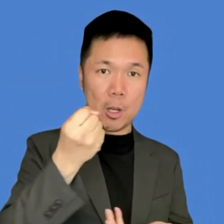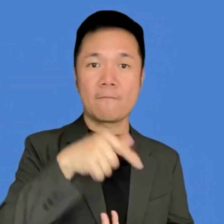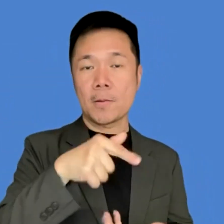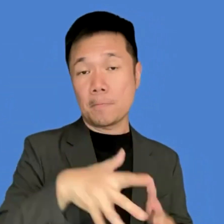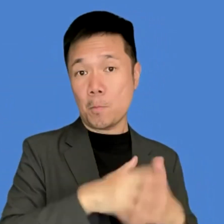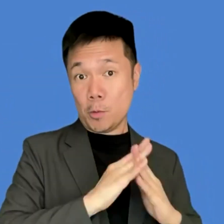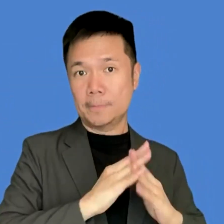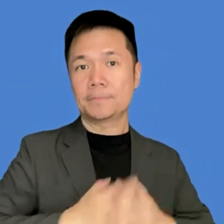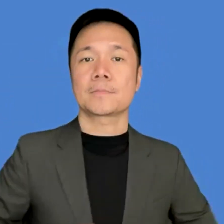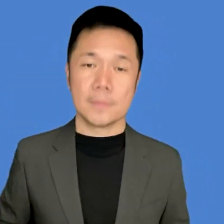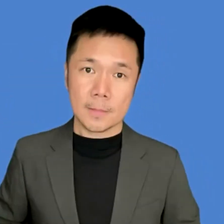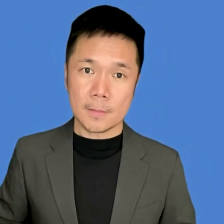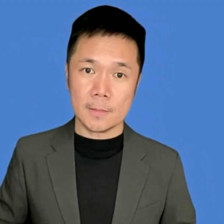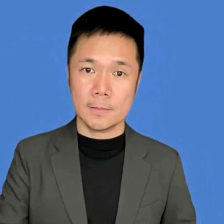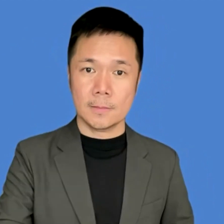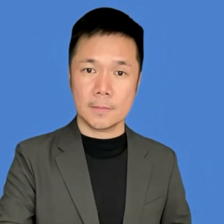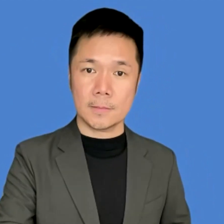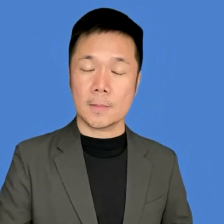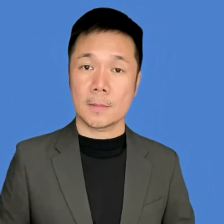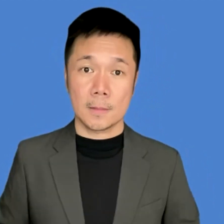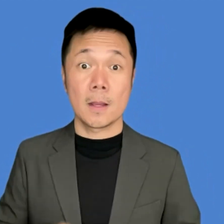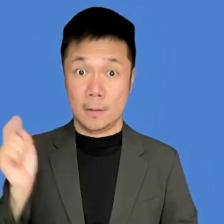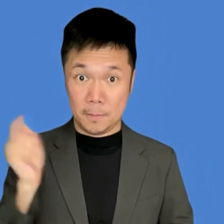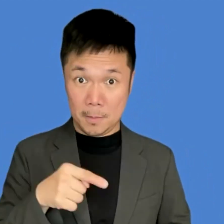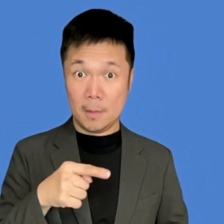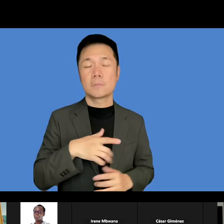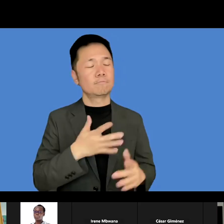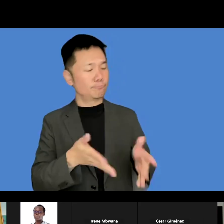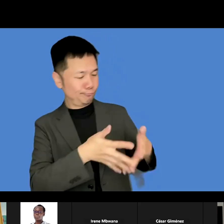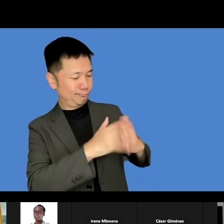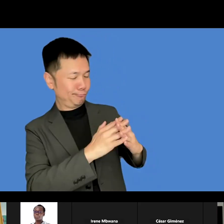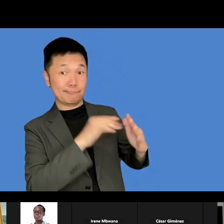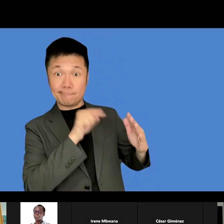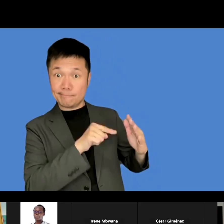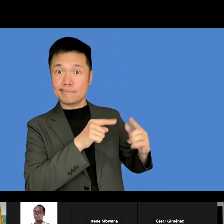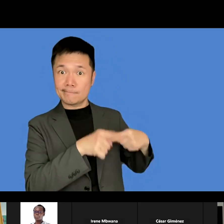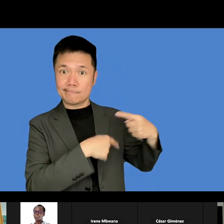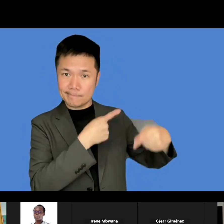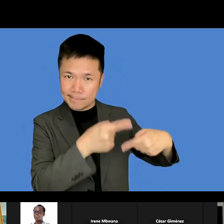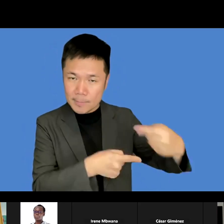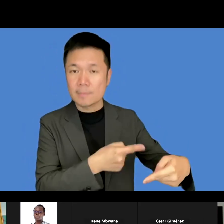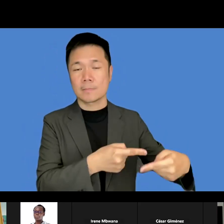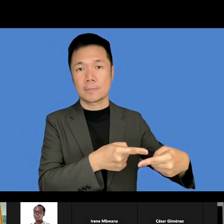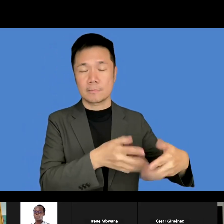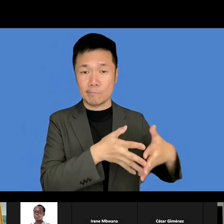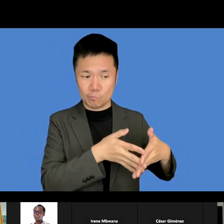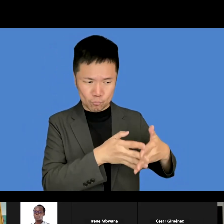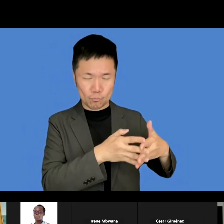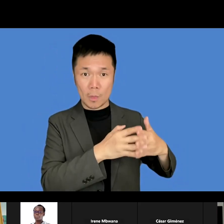Actually, the establishment of this center came after an